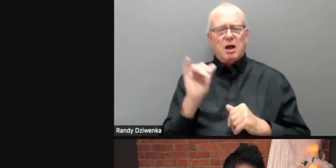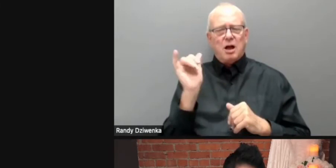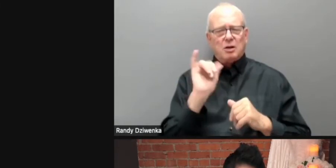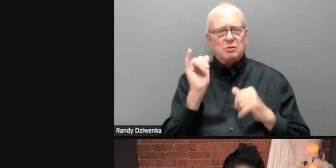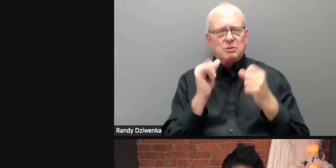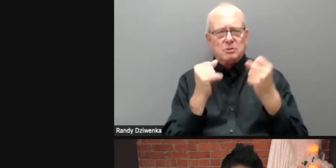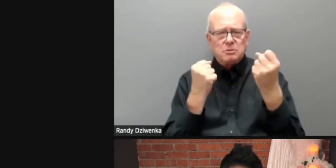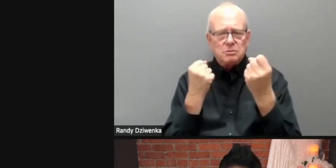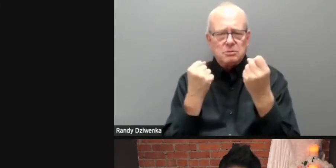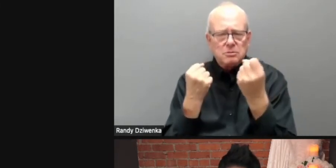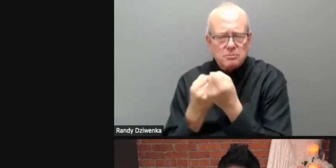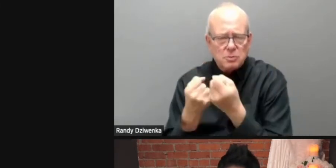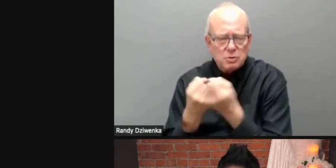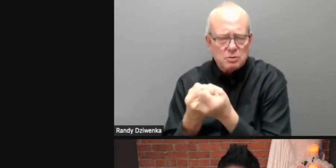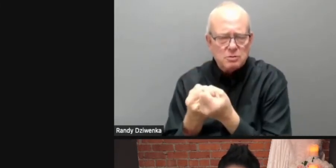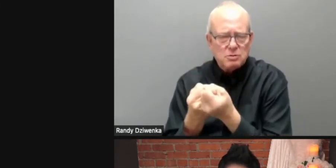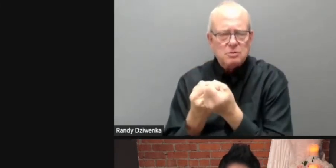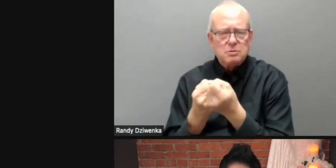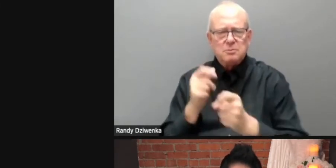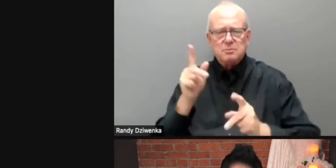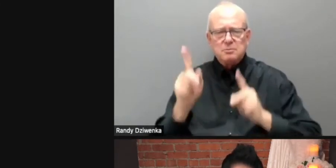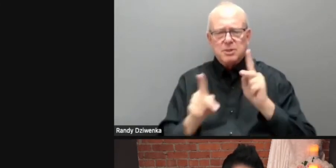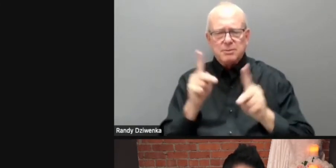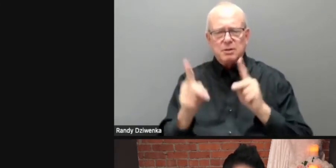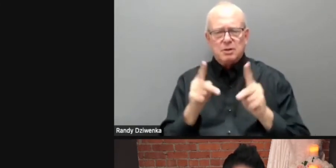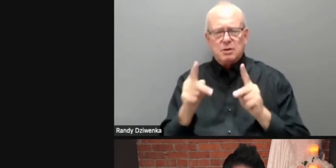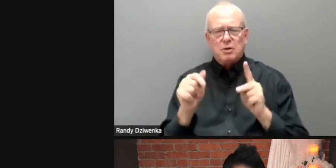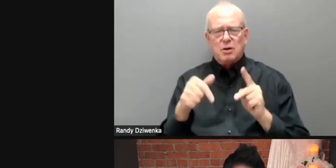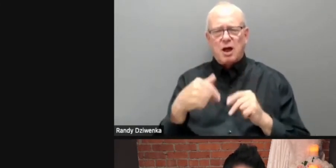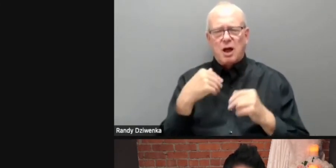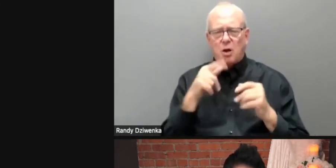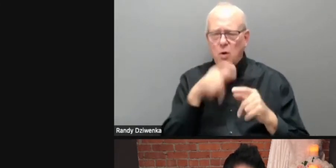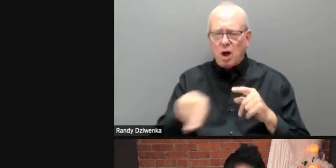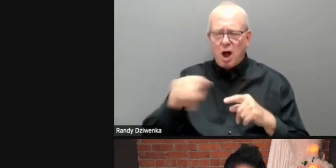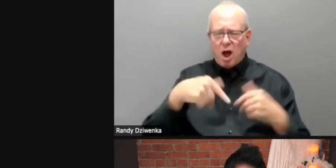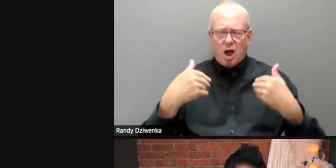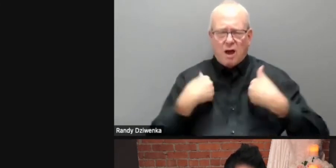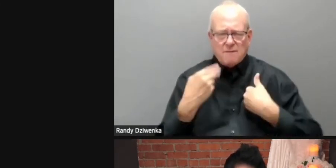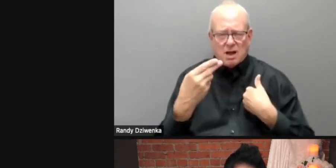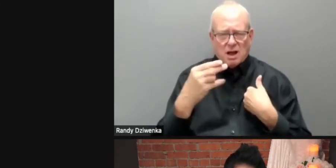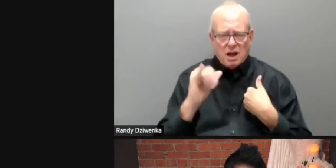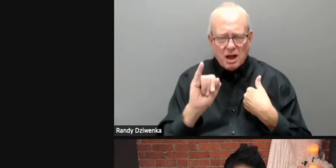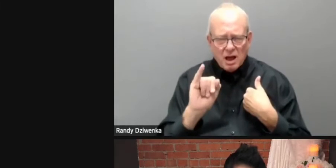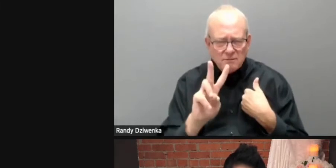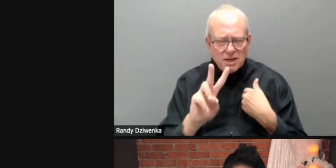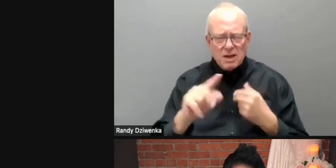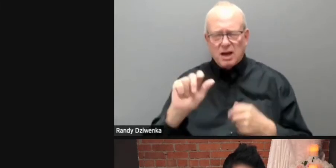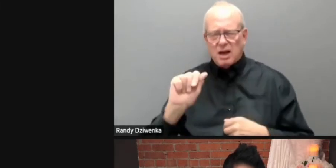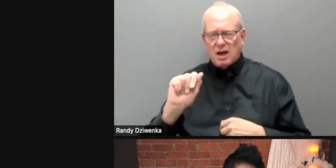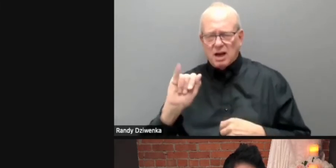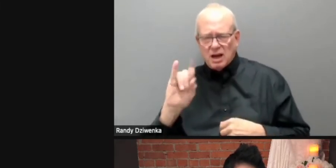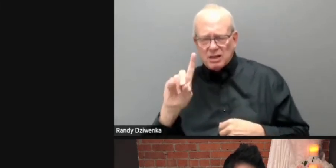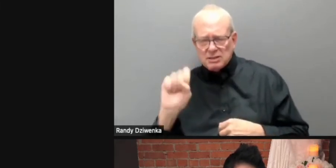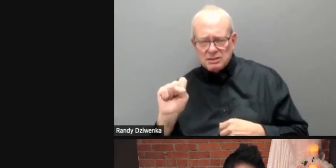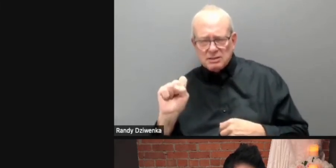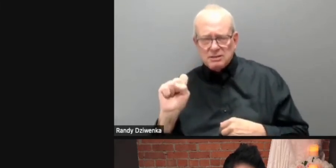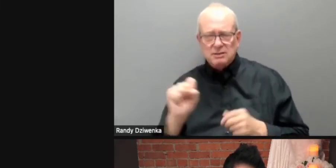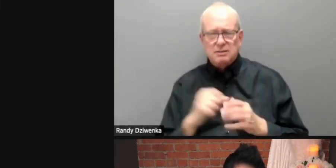and treatment. Some of Prince Manvendra's current focus is developing a